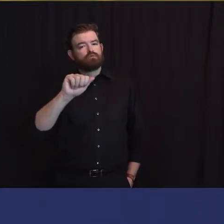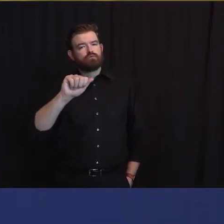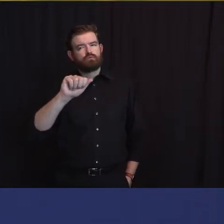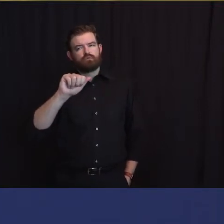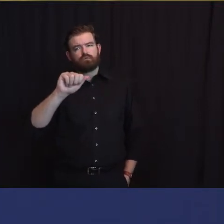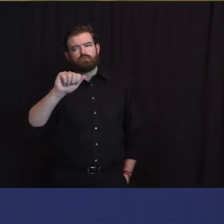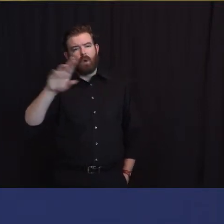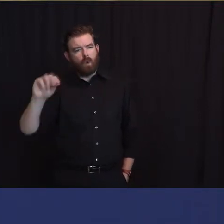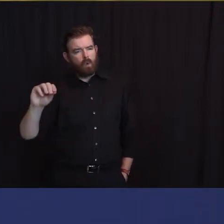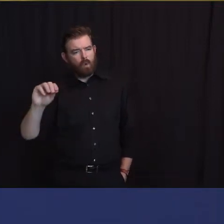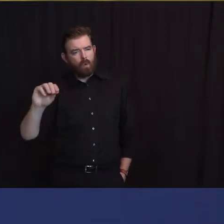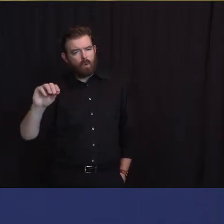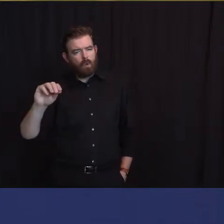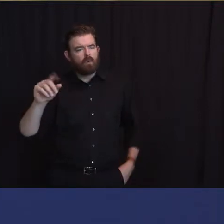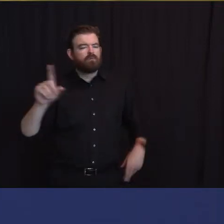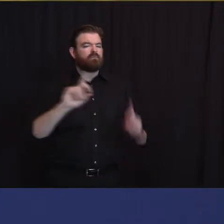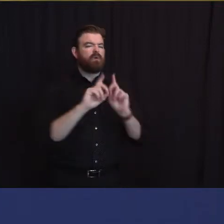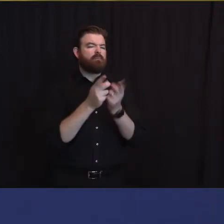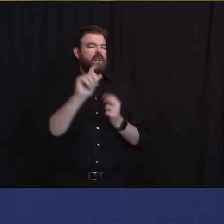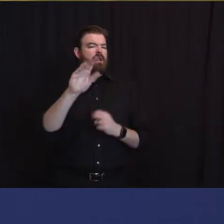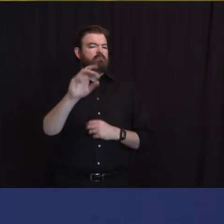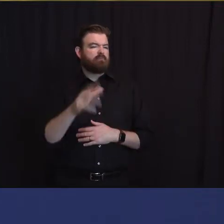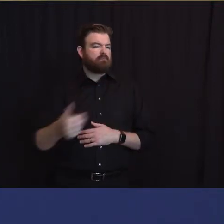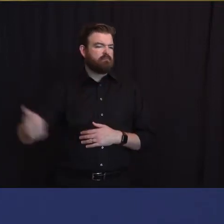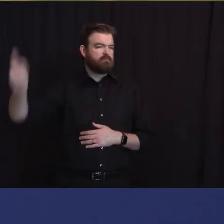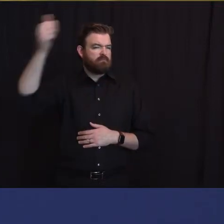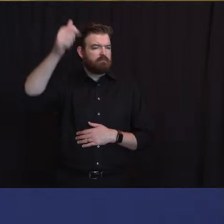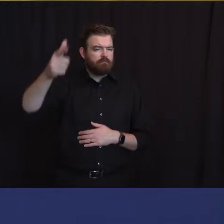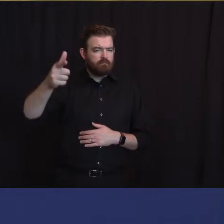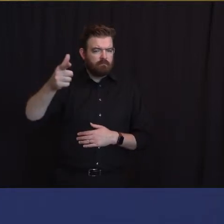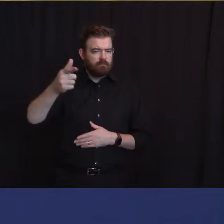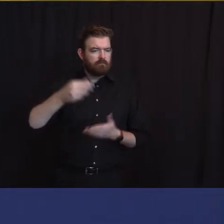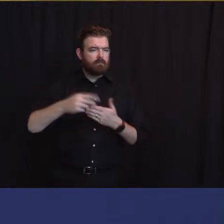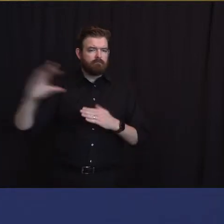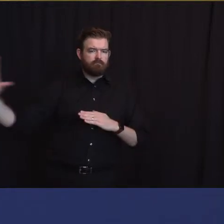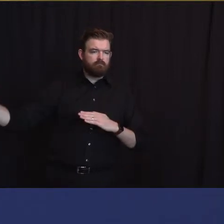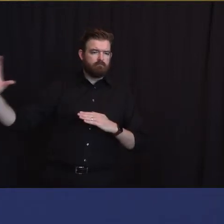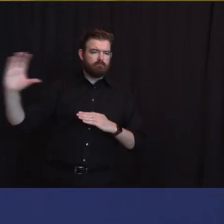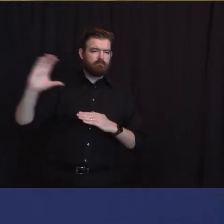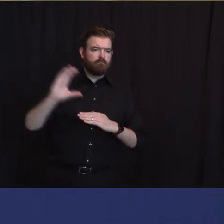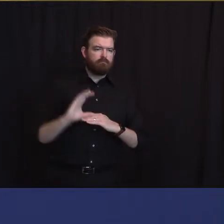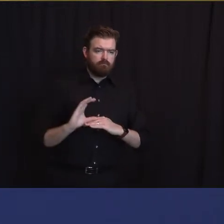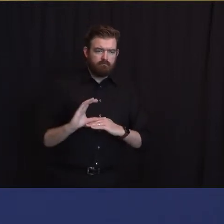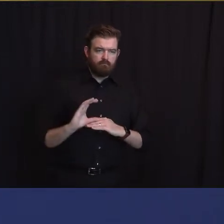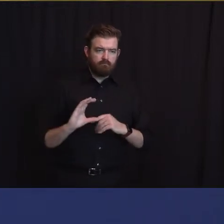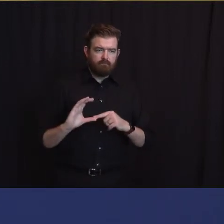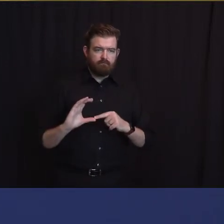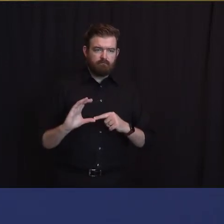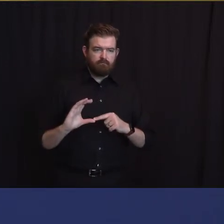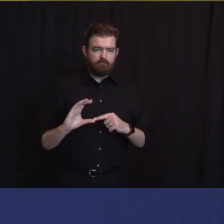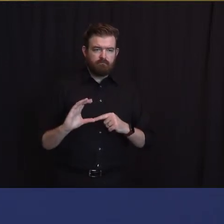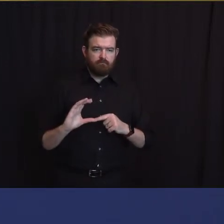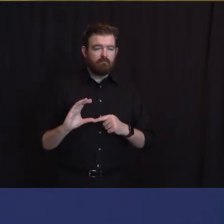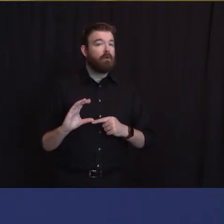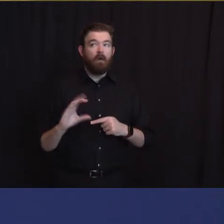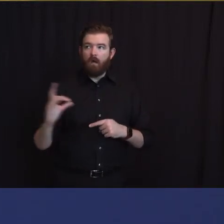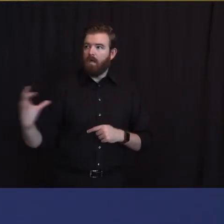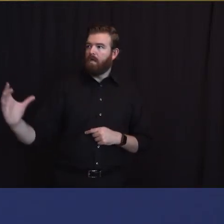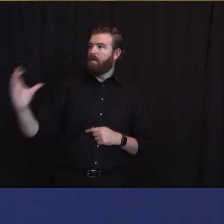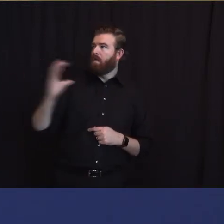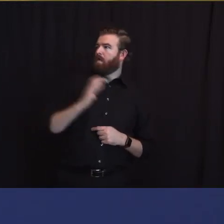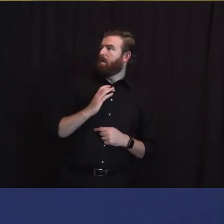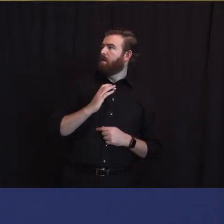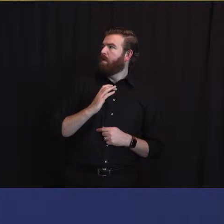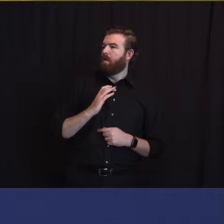whether the $300 premium was disincenting people from the workforce? Rob, I'll quote Rob, there is zero evidence, study after